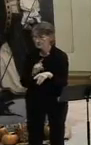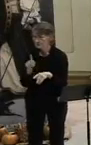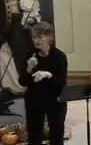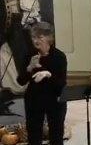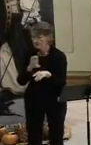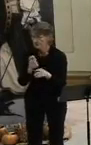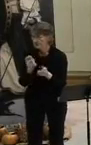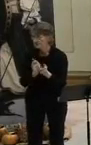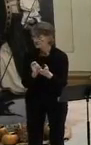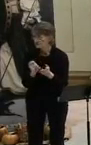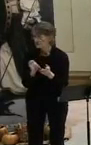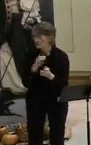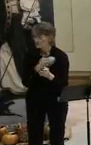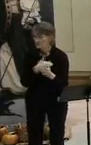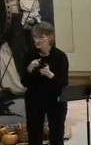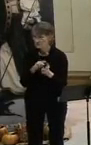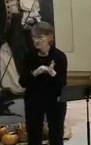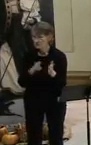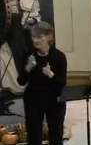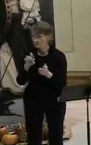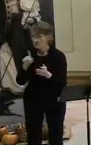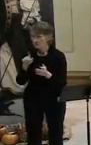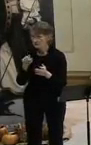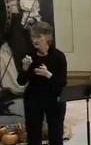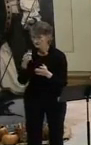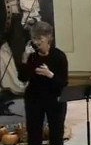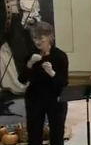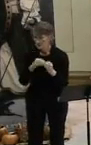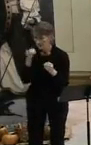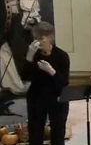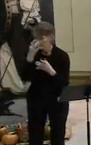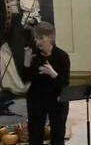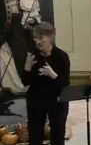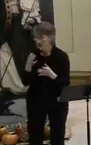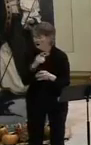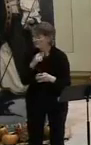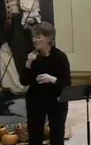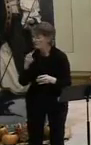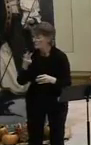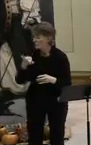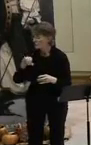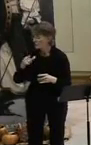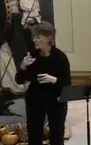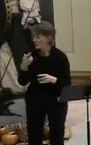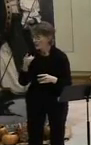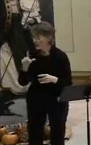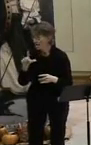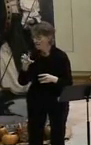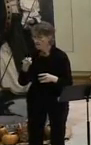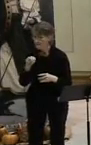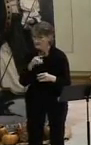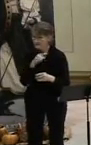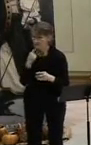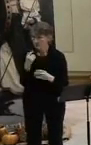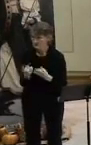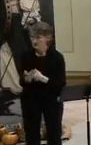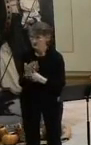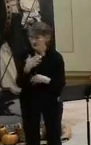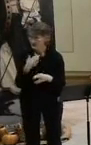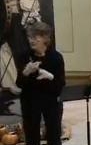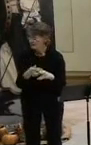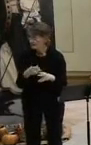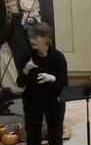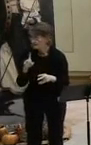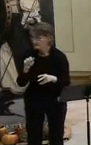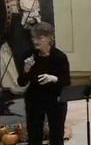see the bulletin for more details. Father Wilhelm is a celebrant for this Mass, and I am Dave Nick, your